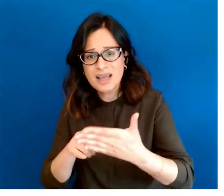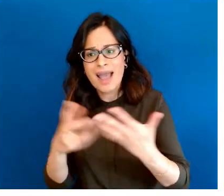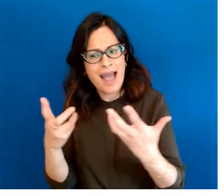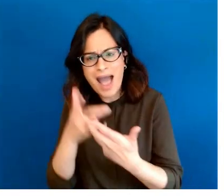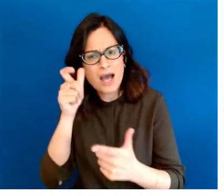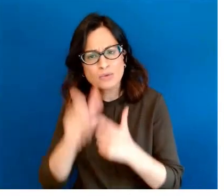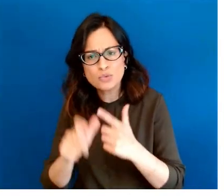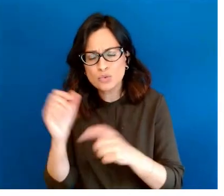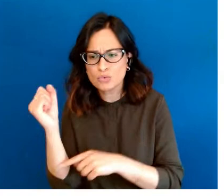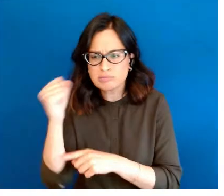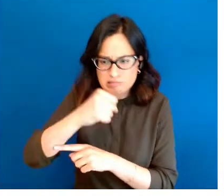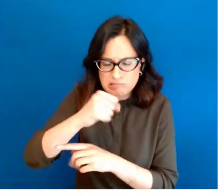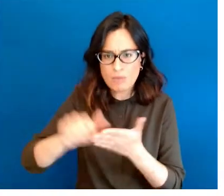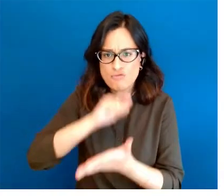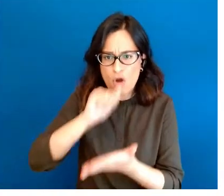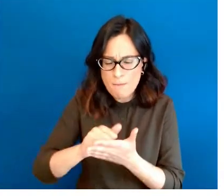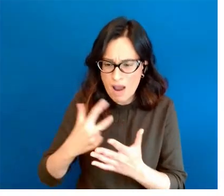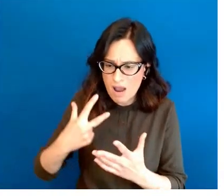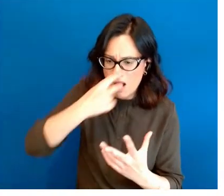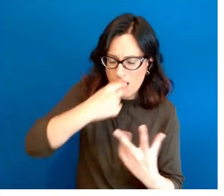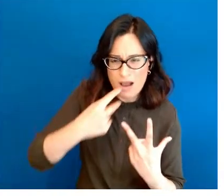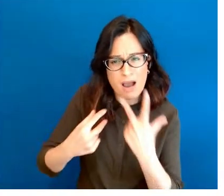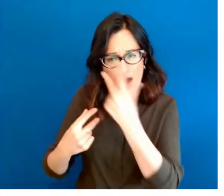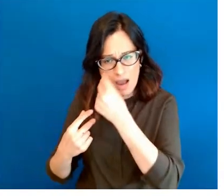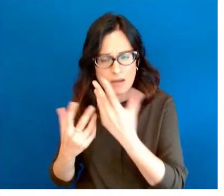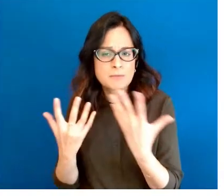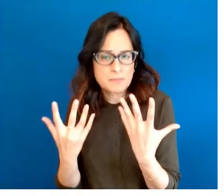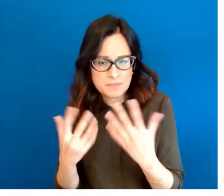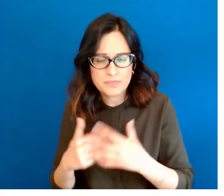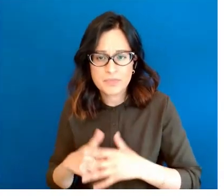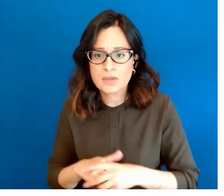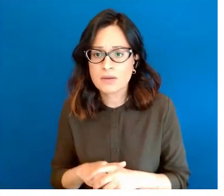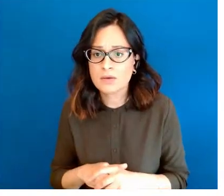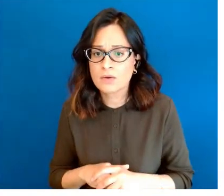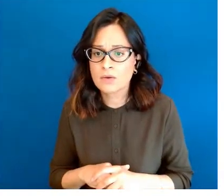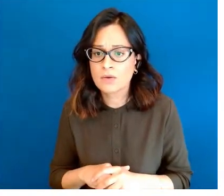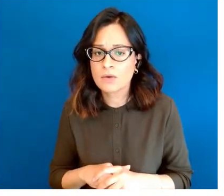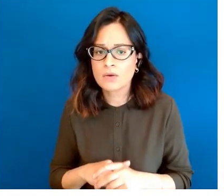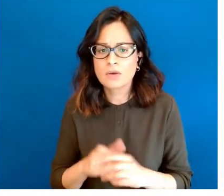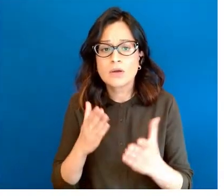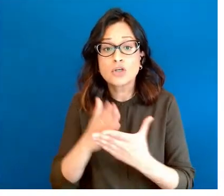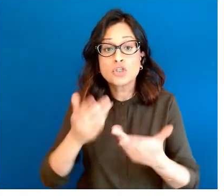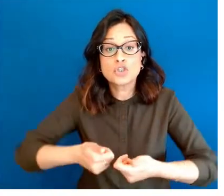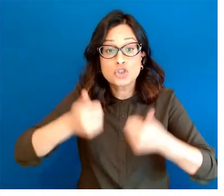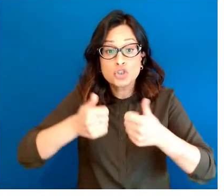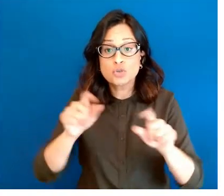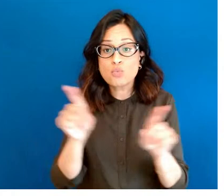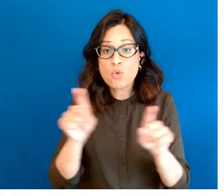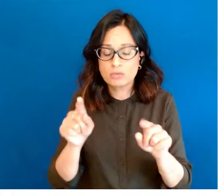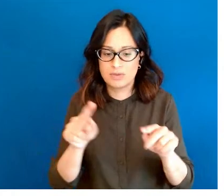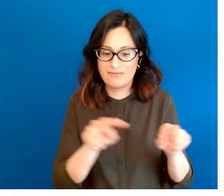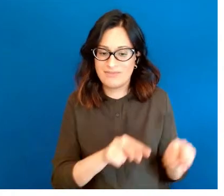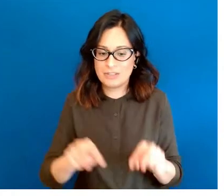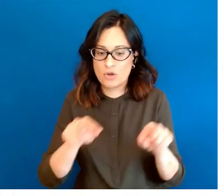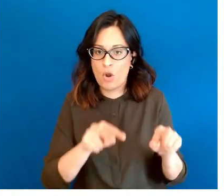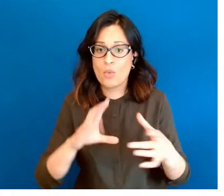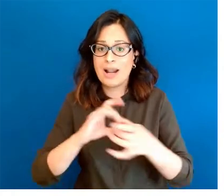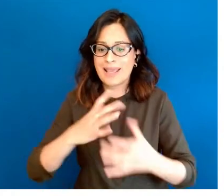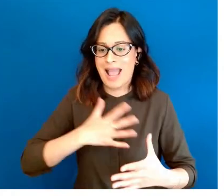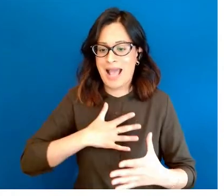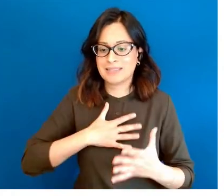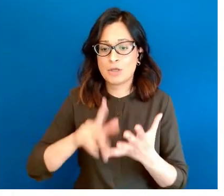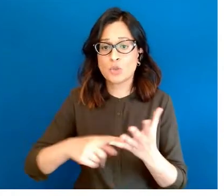properly. And also a very good video on Asthma UK done